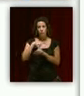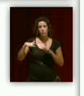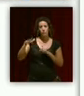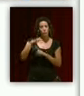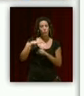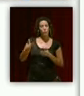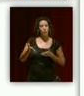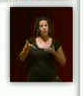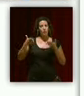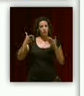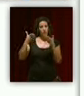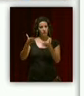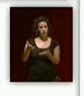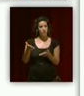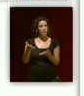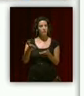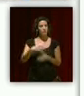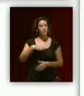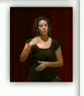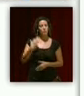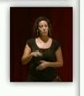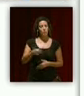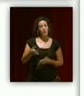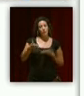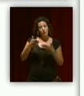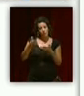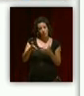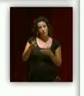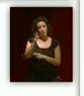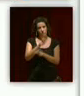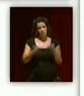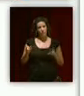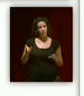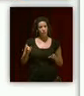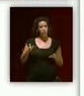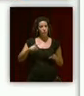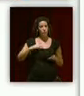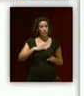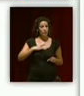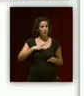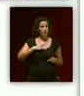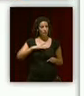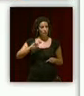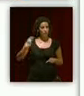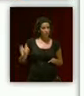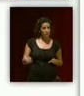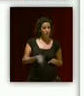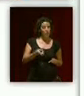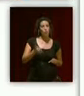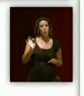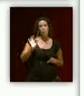home or in a smaller environment, assistential environment, with the aim